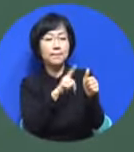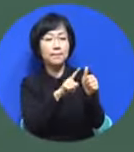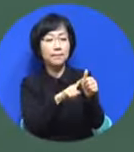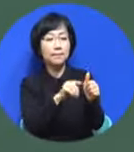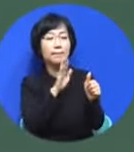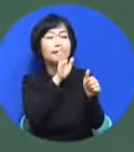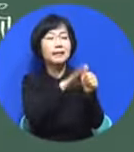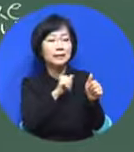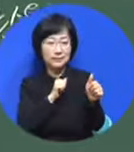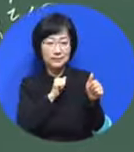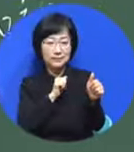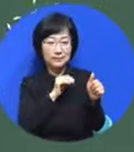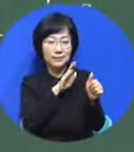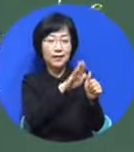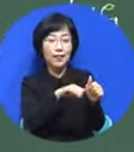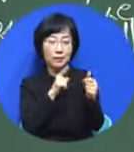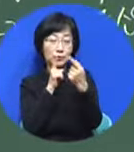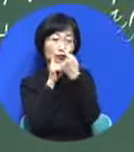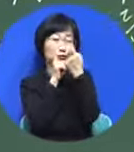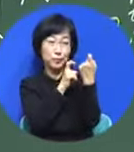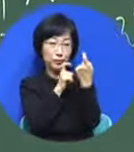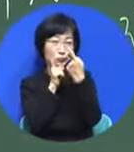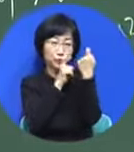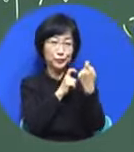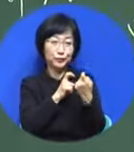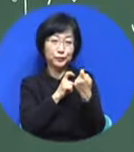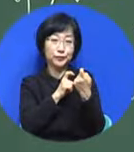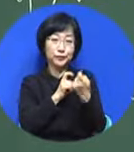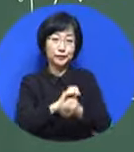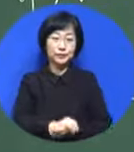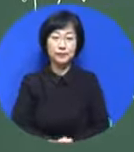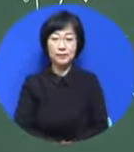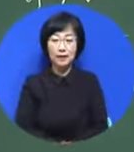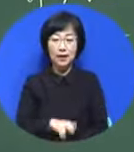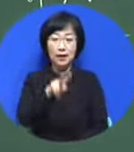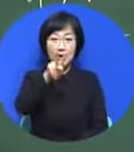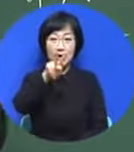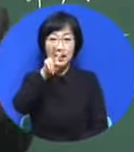her eye on Joseph and probably winked at him all the time.